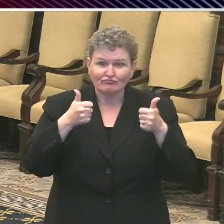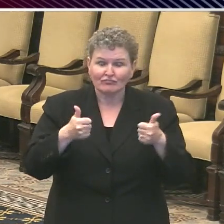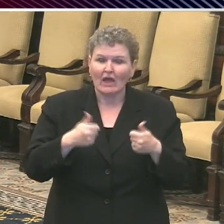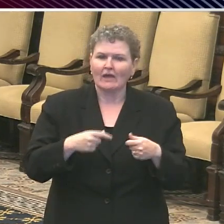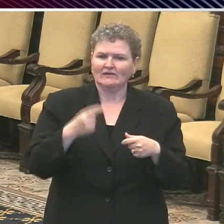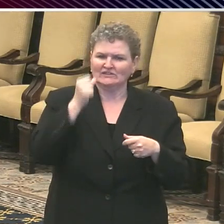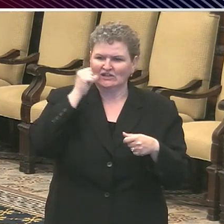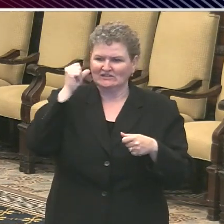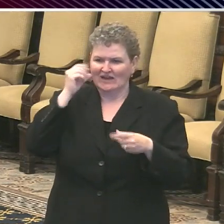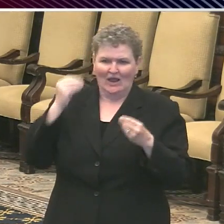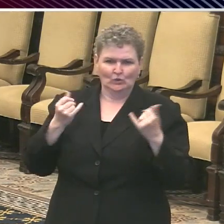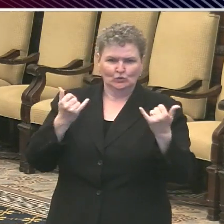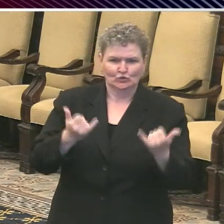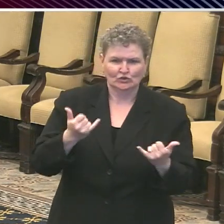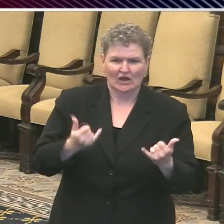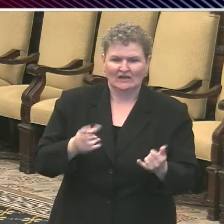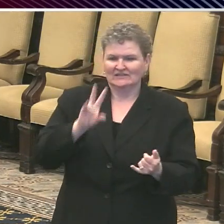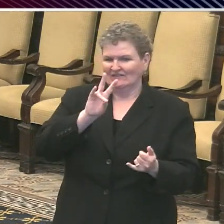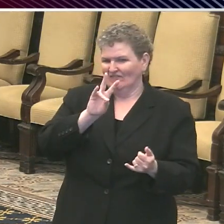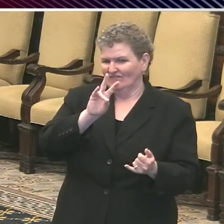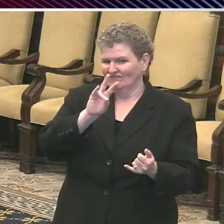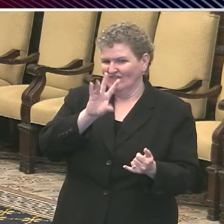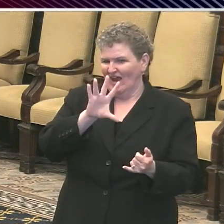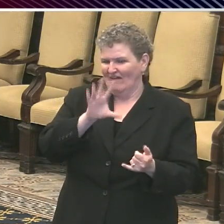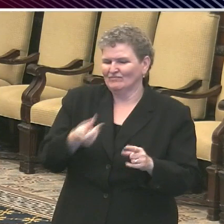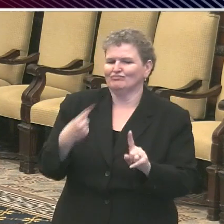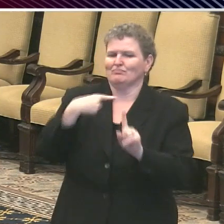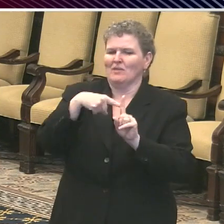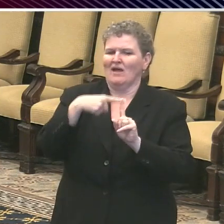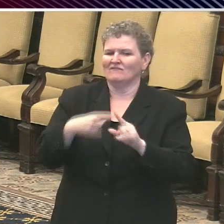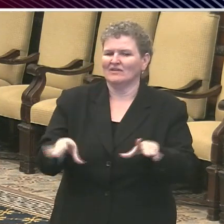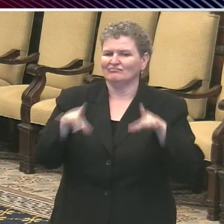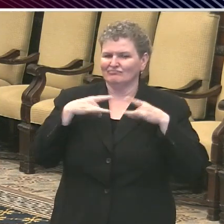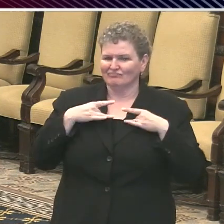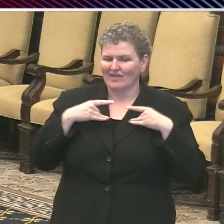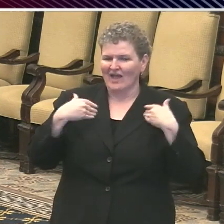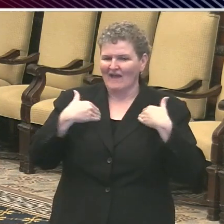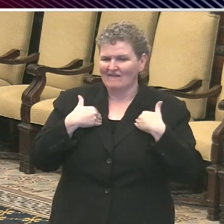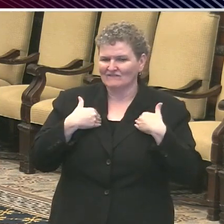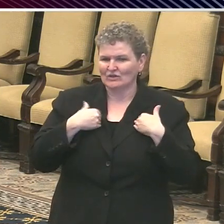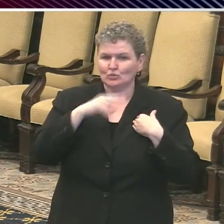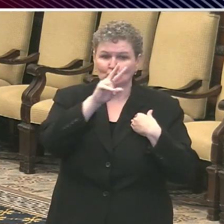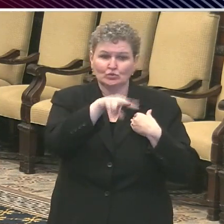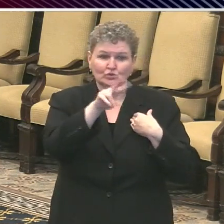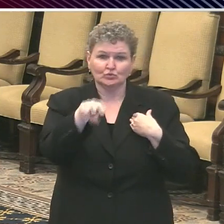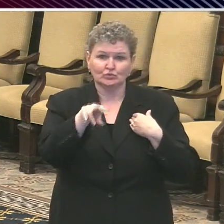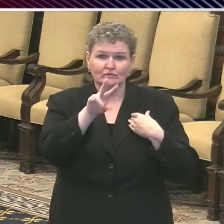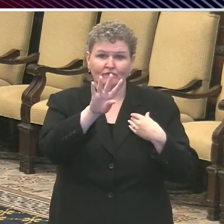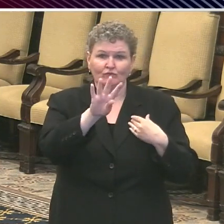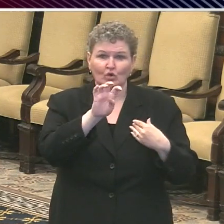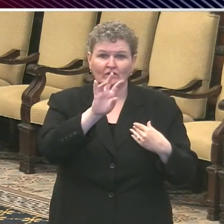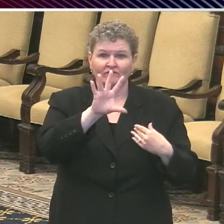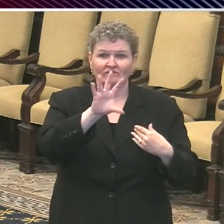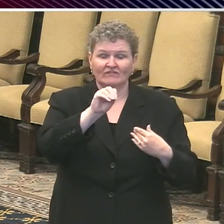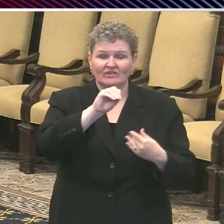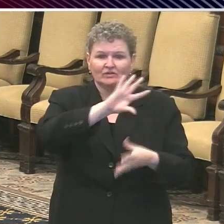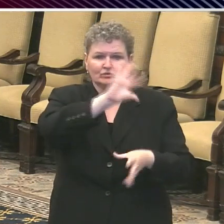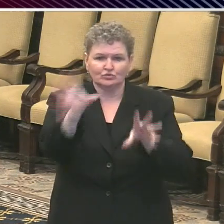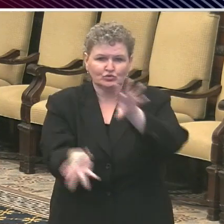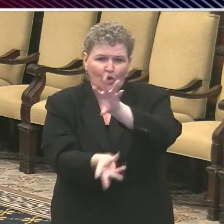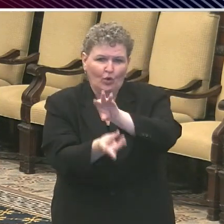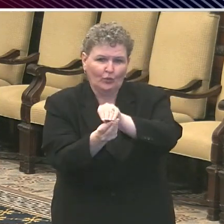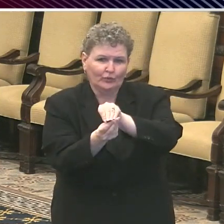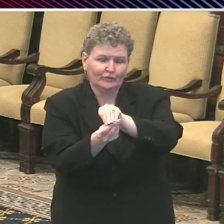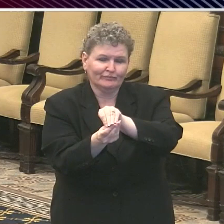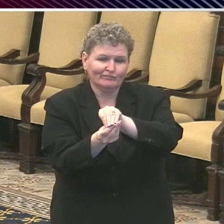confirmed 175 new cases, bringing us to a total of 22,150 since the beginning of the epidemic. Those